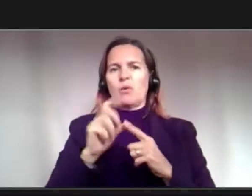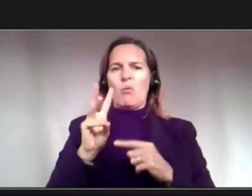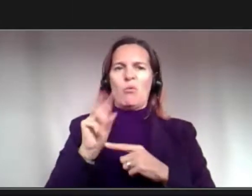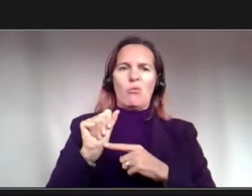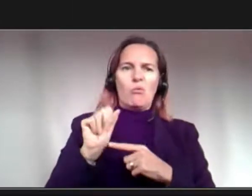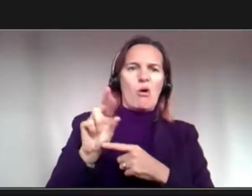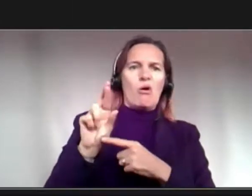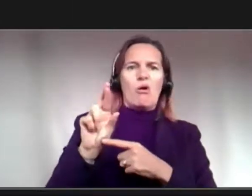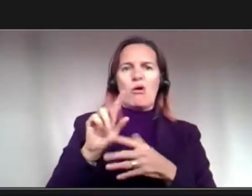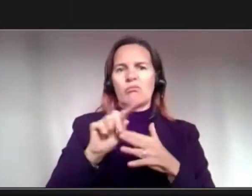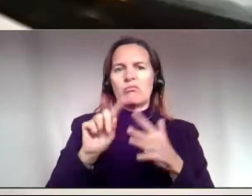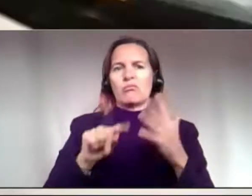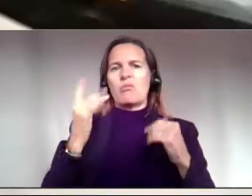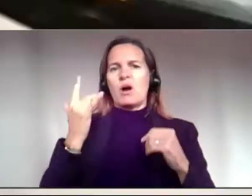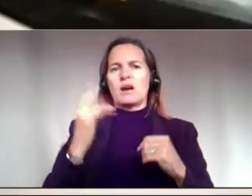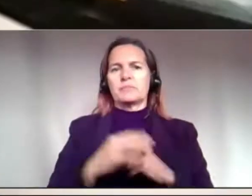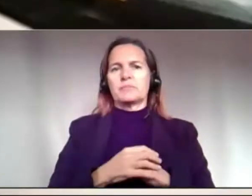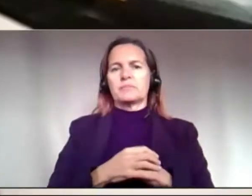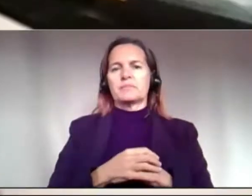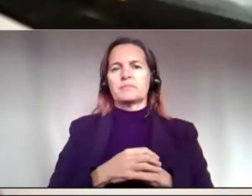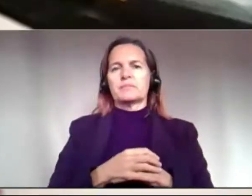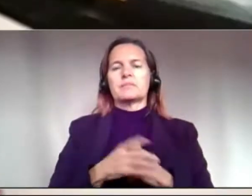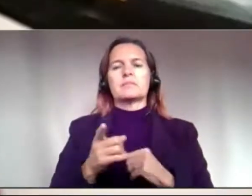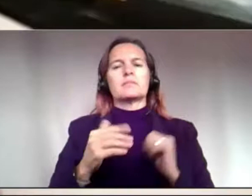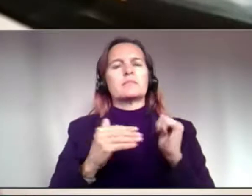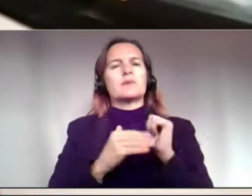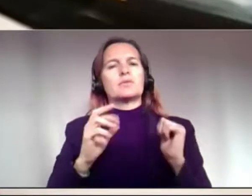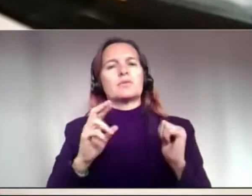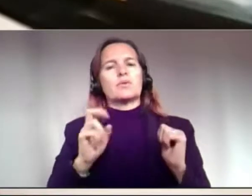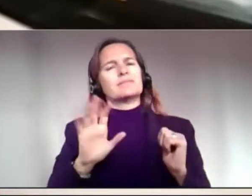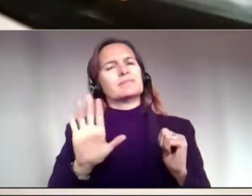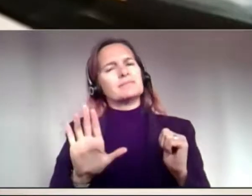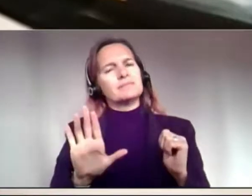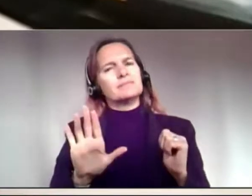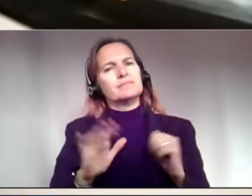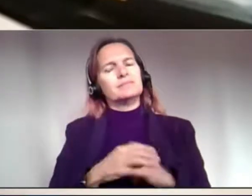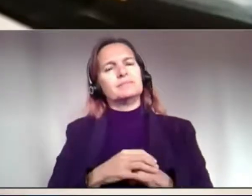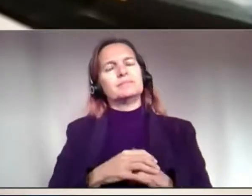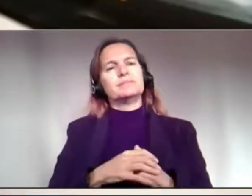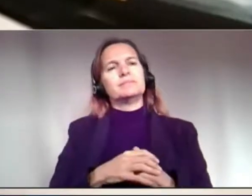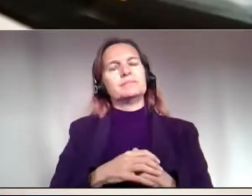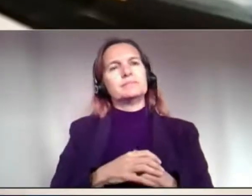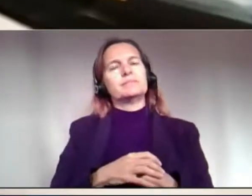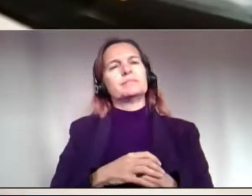language. Well, I think that what's happening is that